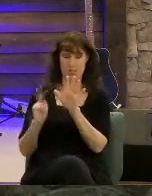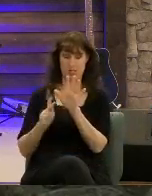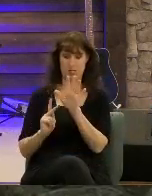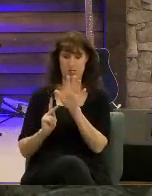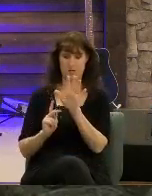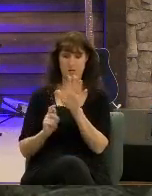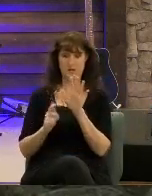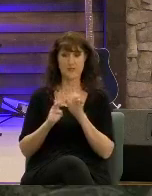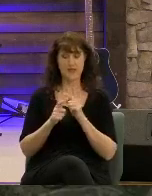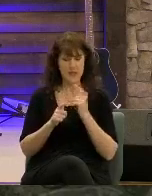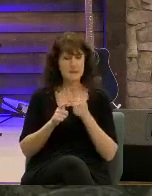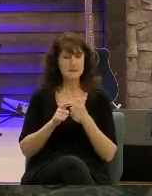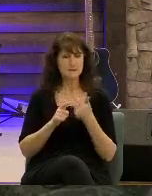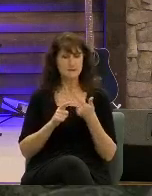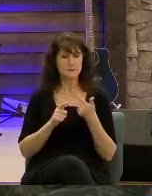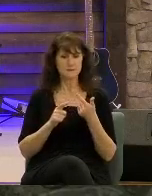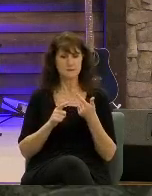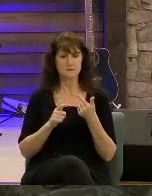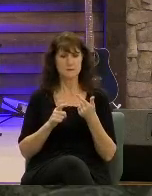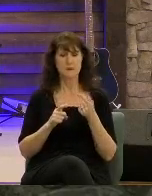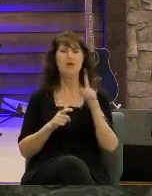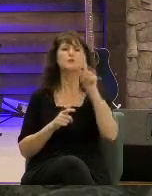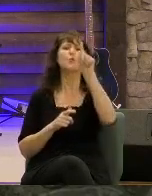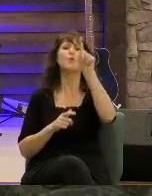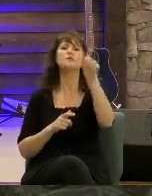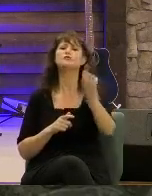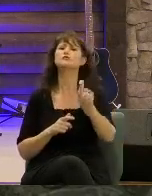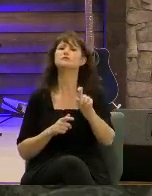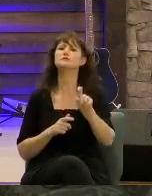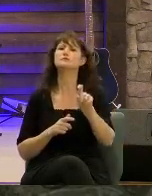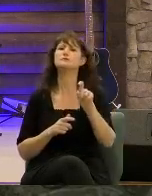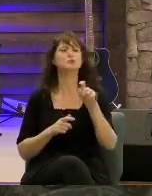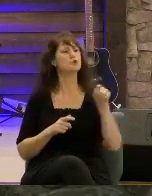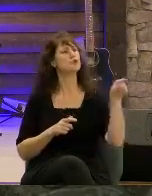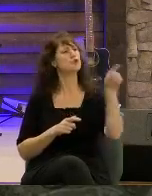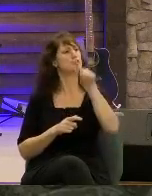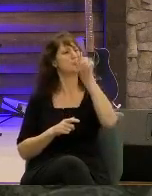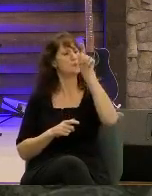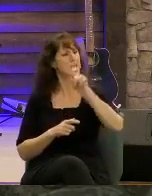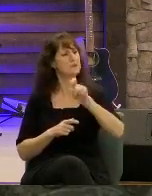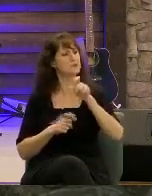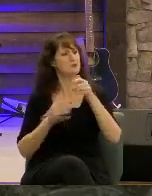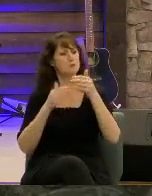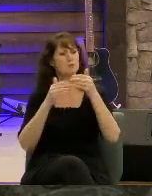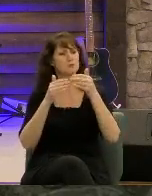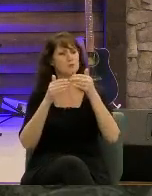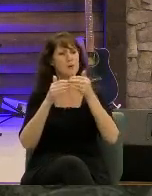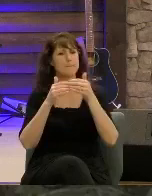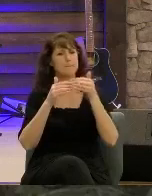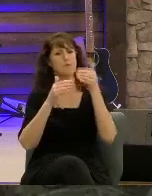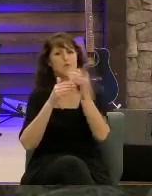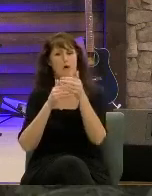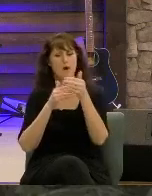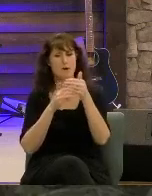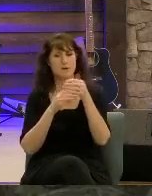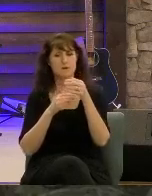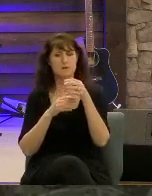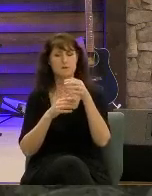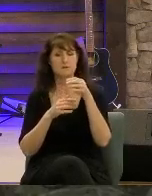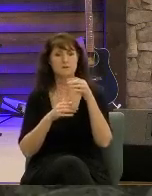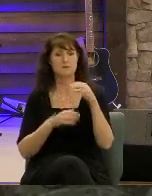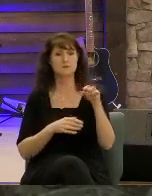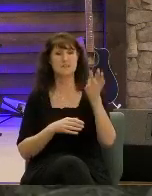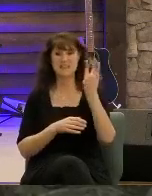asked the question about, you know, do you need to move on in your life? You're saved, but there were six. There were